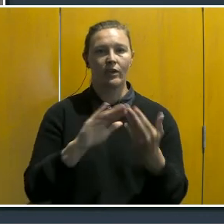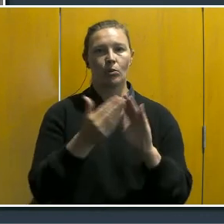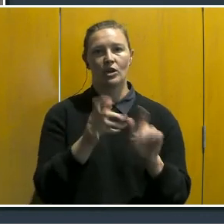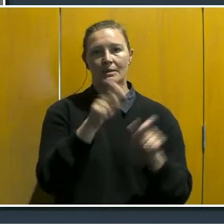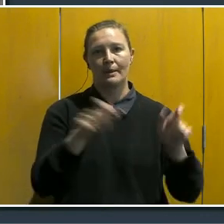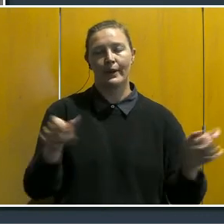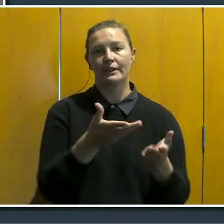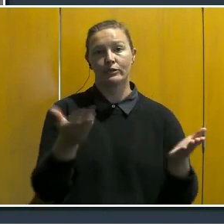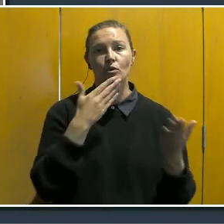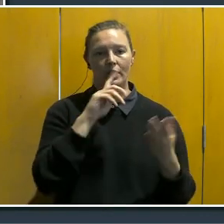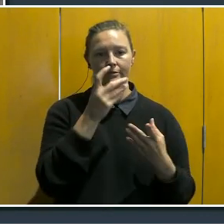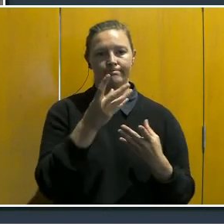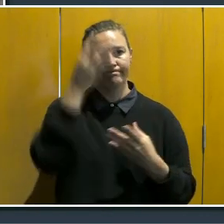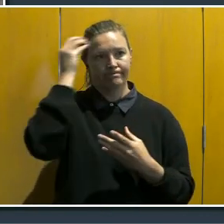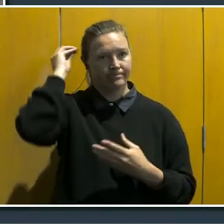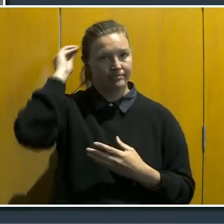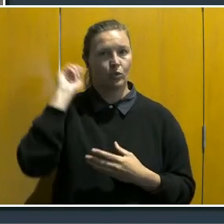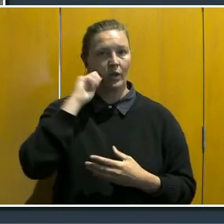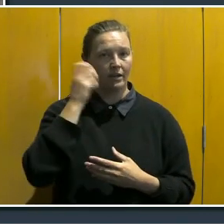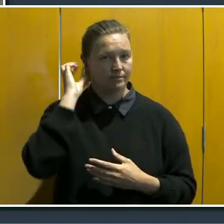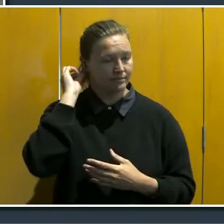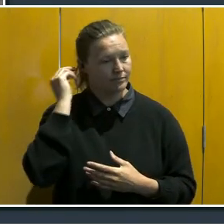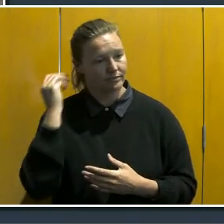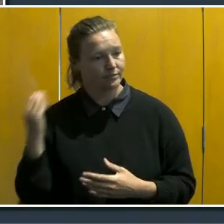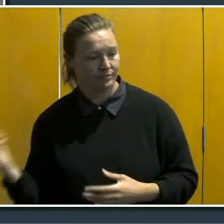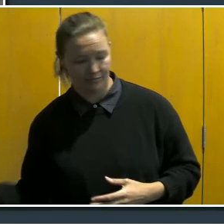we'll take that on board. Thank you.